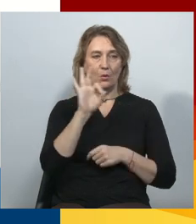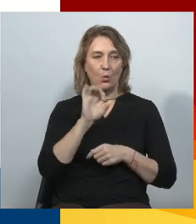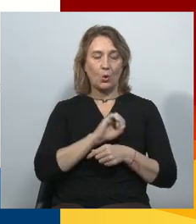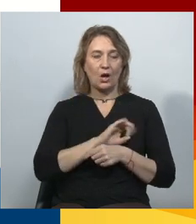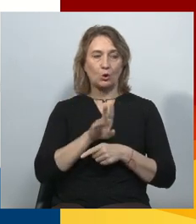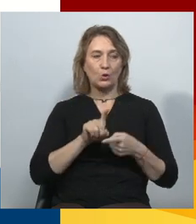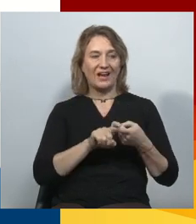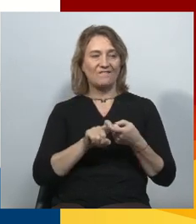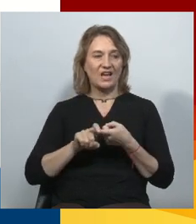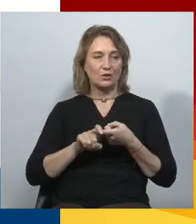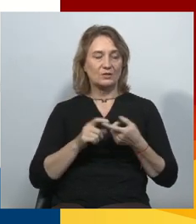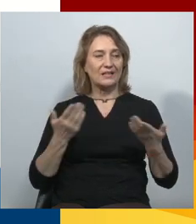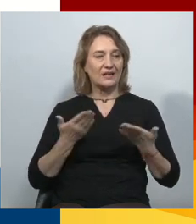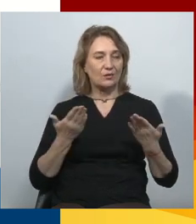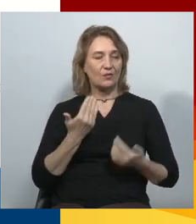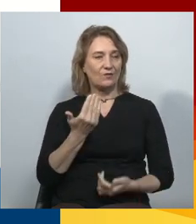spreading of